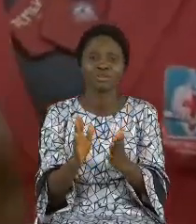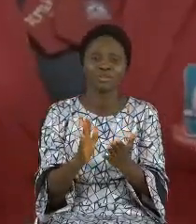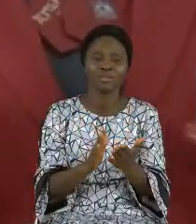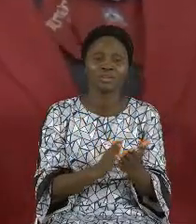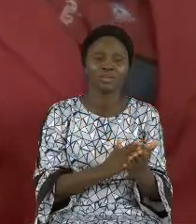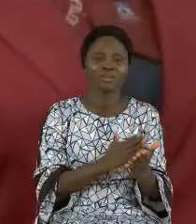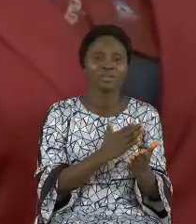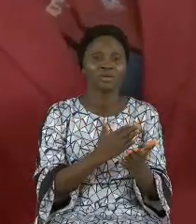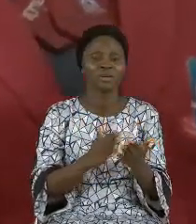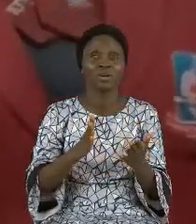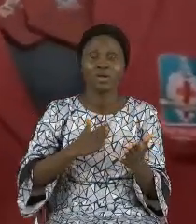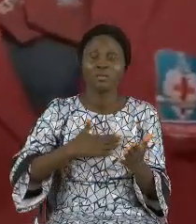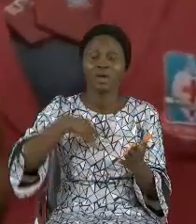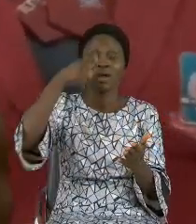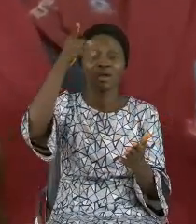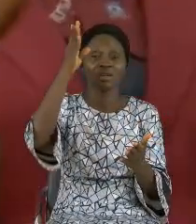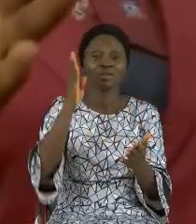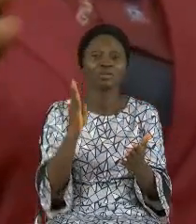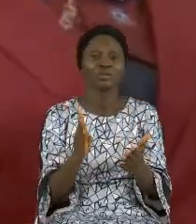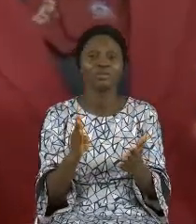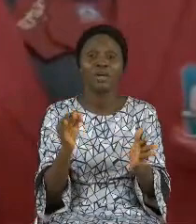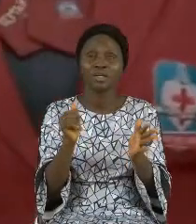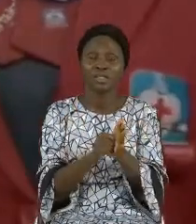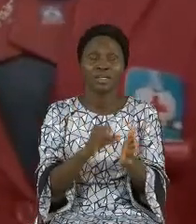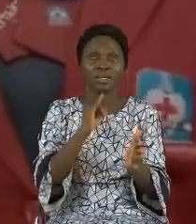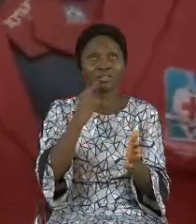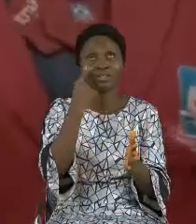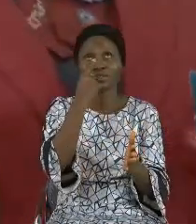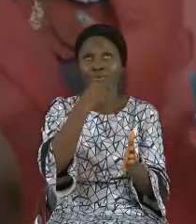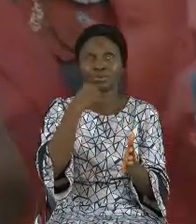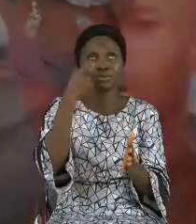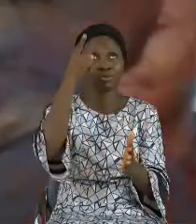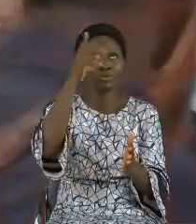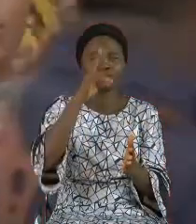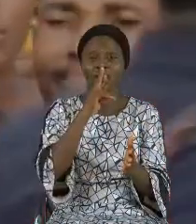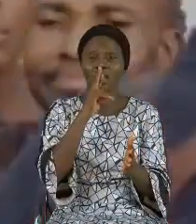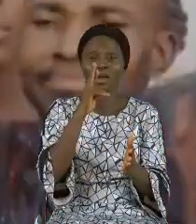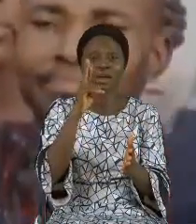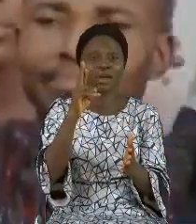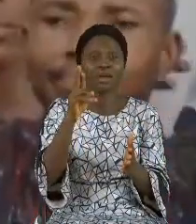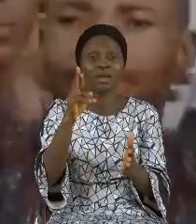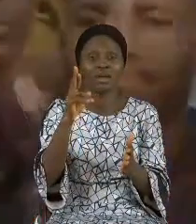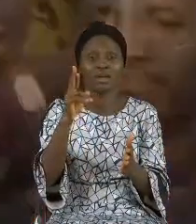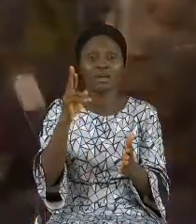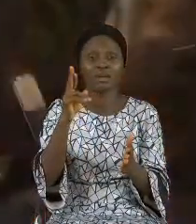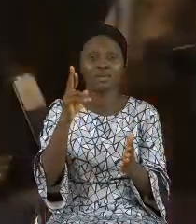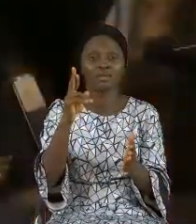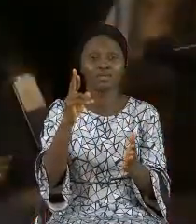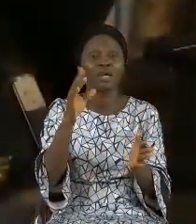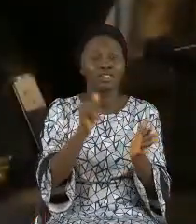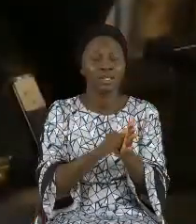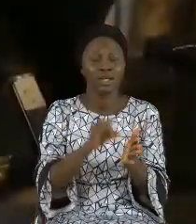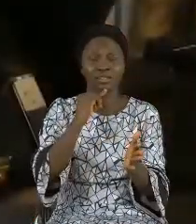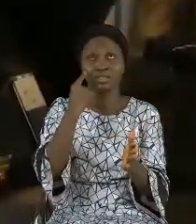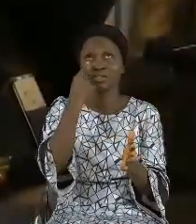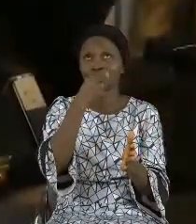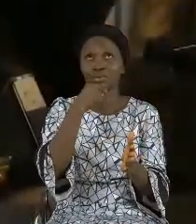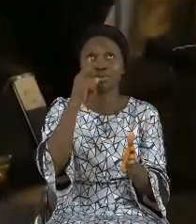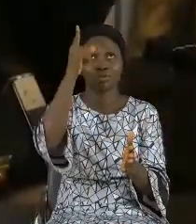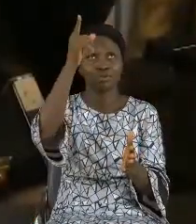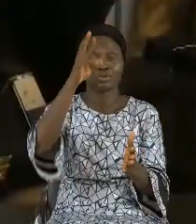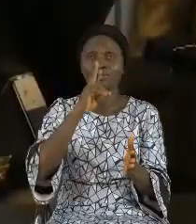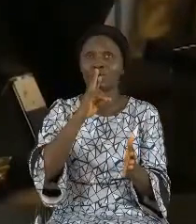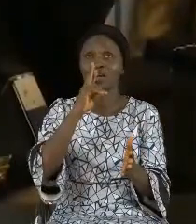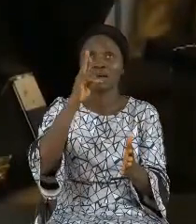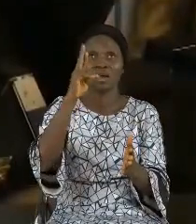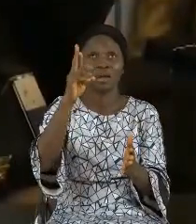my God, that is who you are. That is who you are.